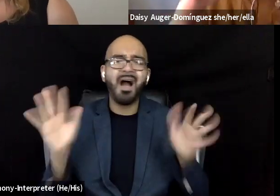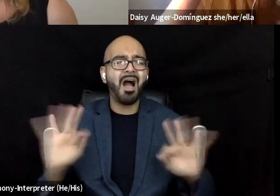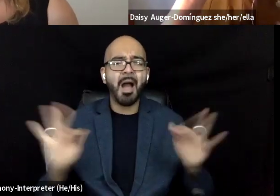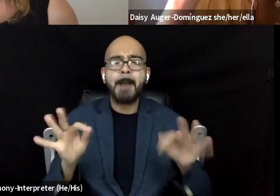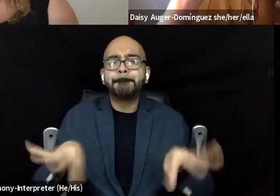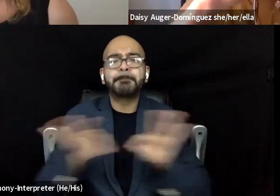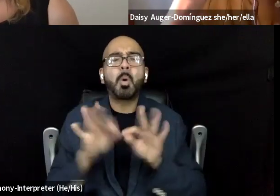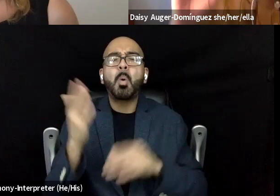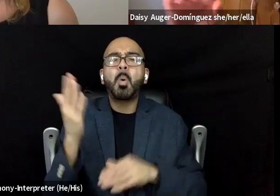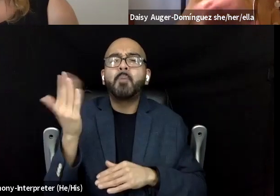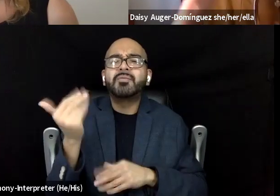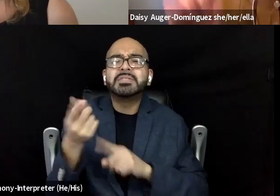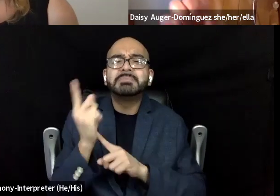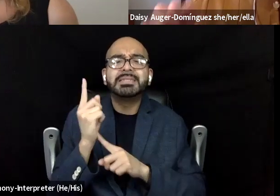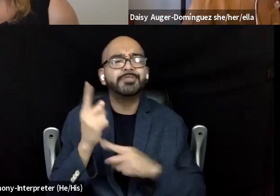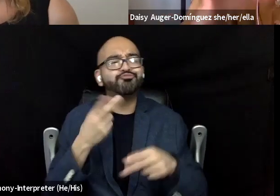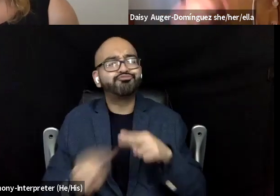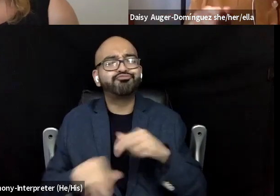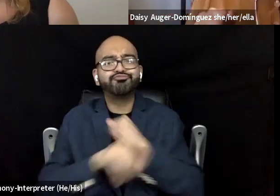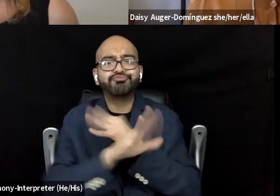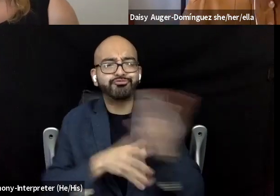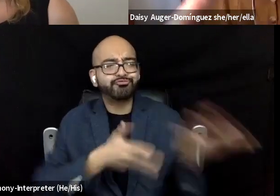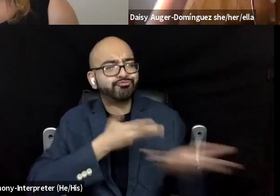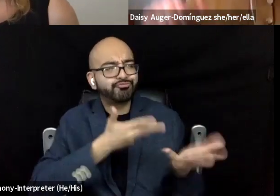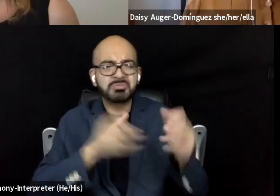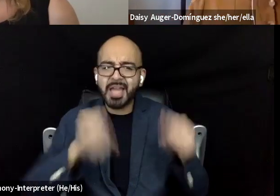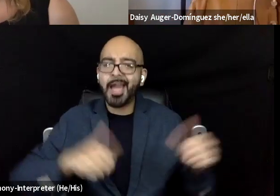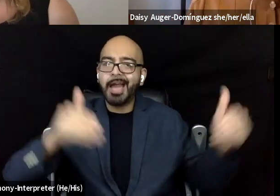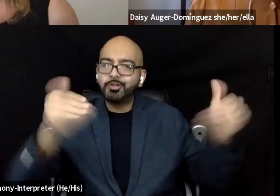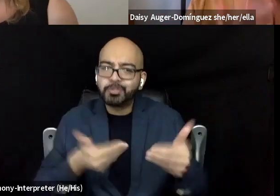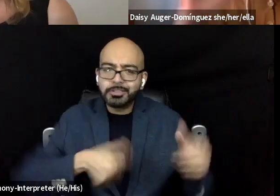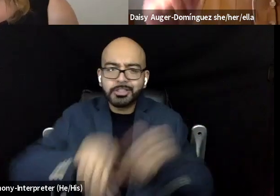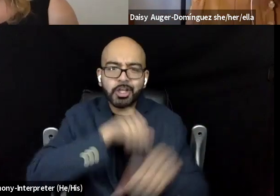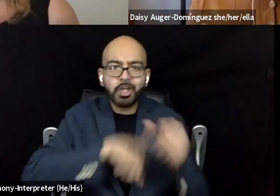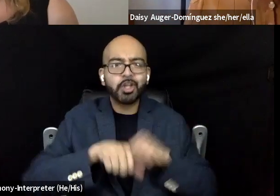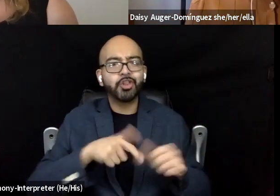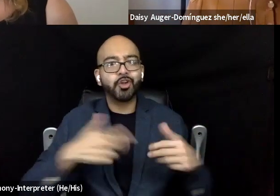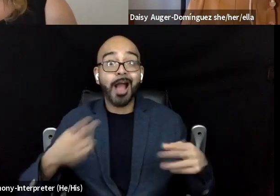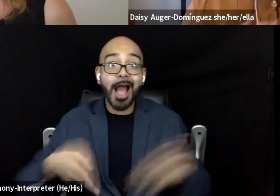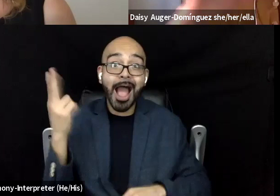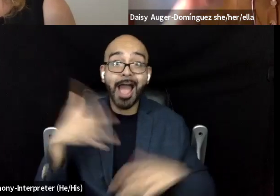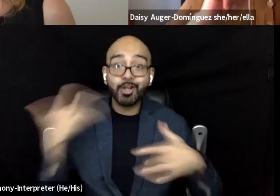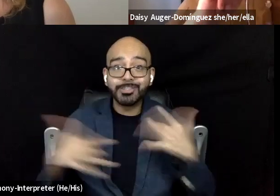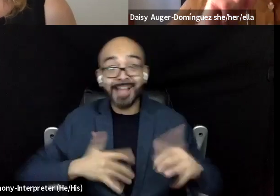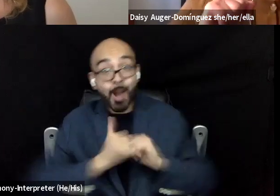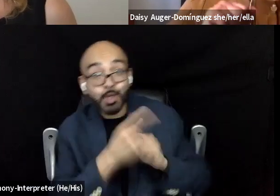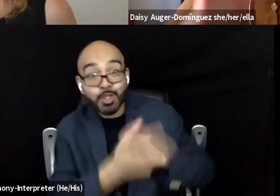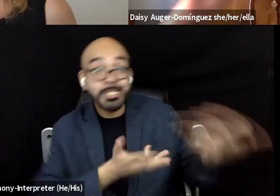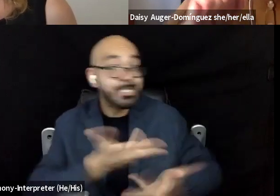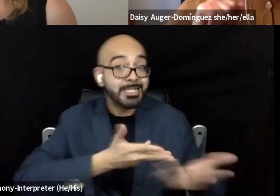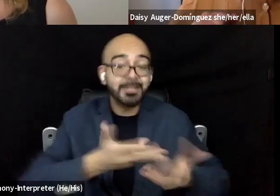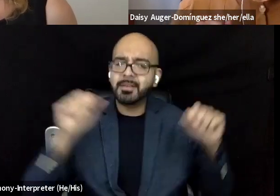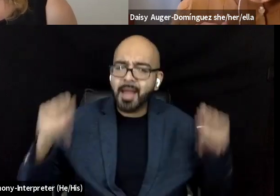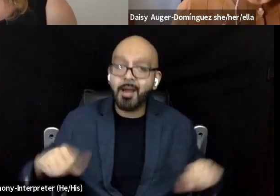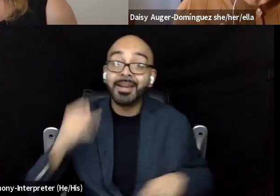minutes, you can make a quick introduction, get to know each other, kind of, you know, high energy, how are you, whatever. And I was like, and if there's interest,